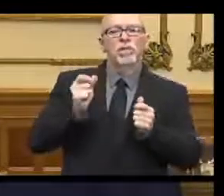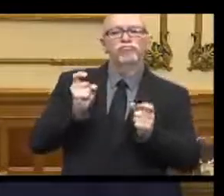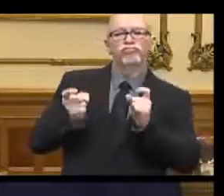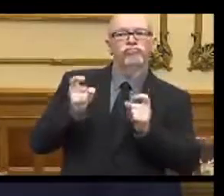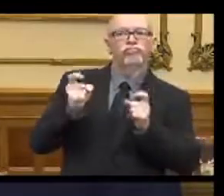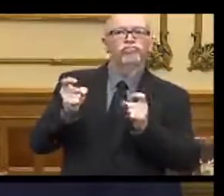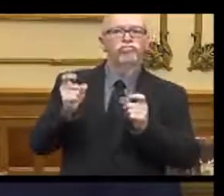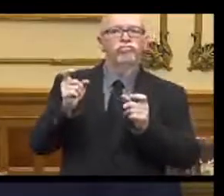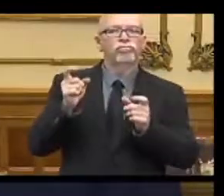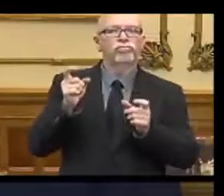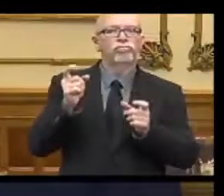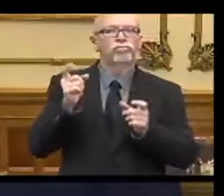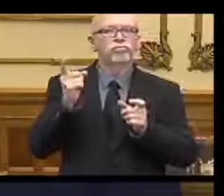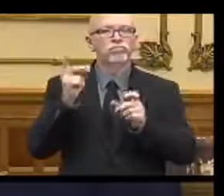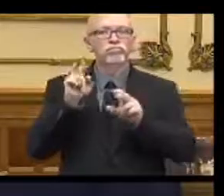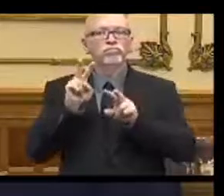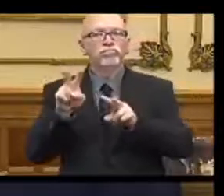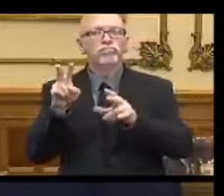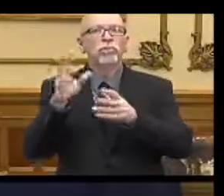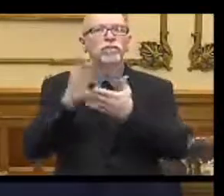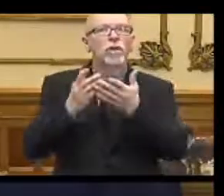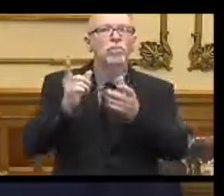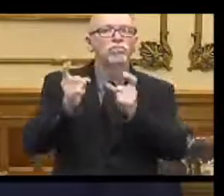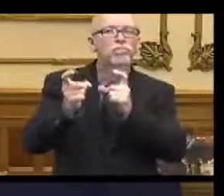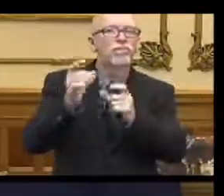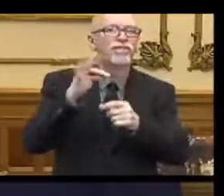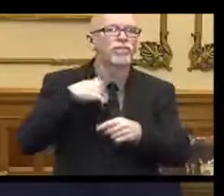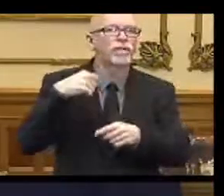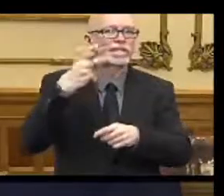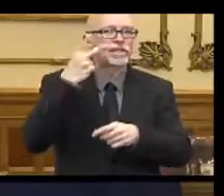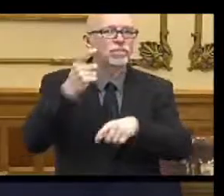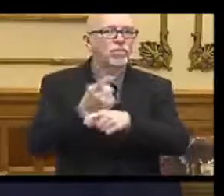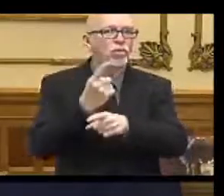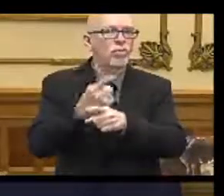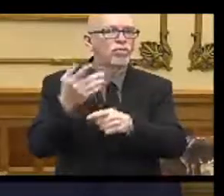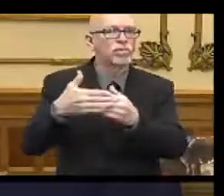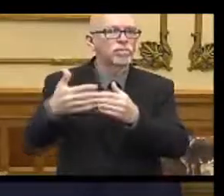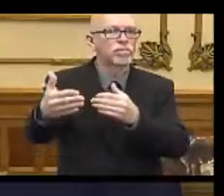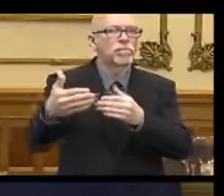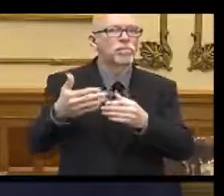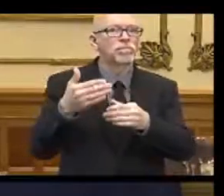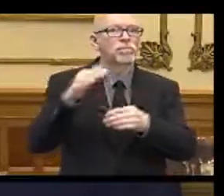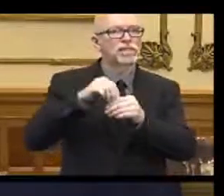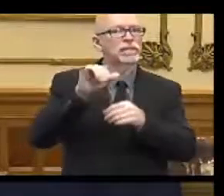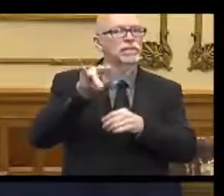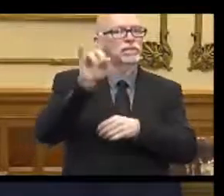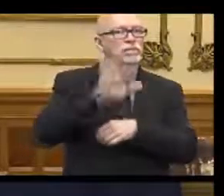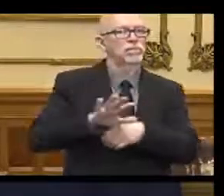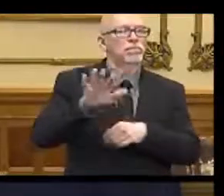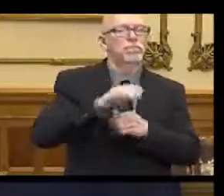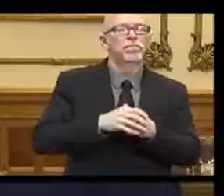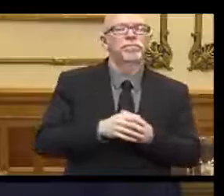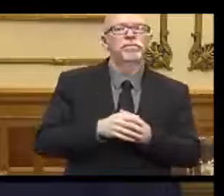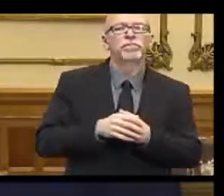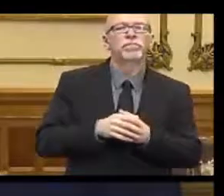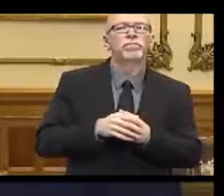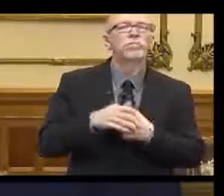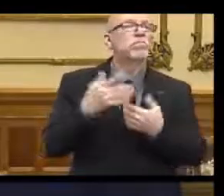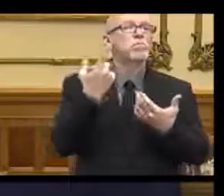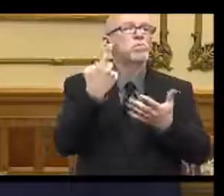changes or some tweaks, some accommodations as we see appropriate around the state of Indiana. As an